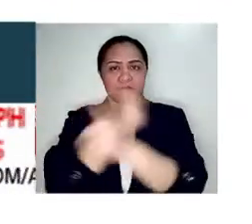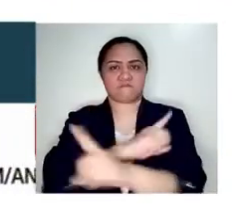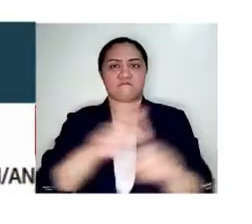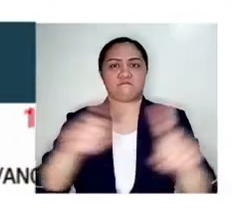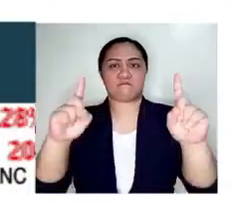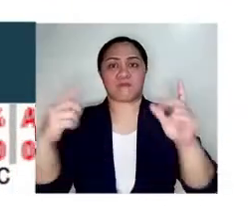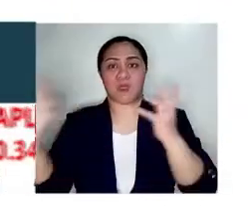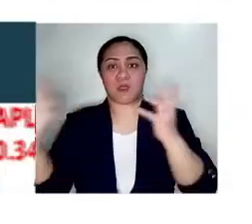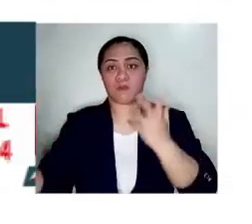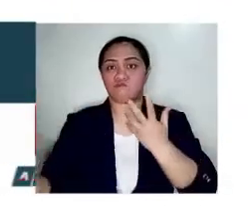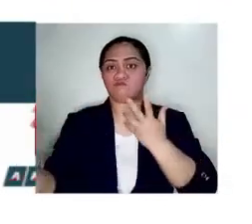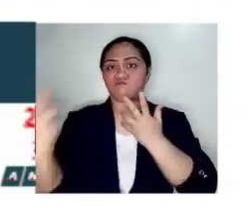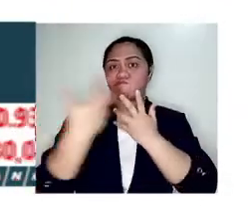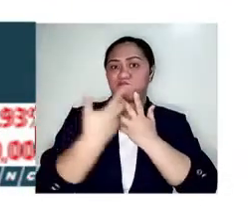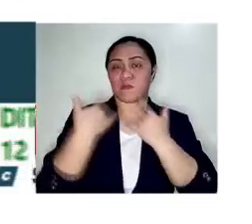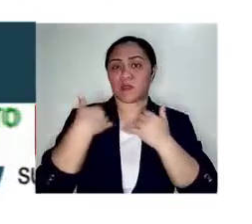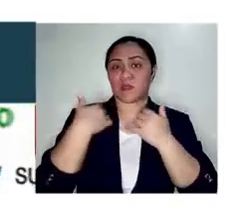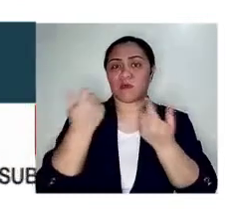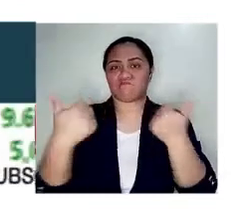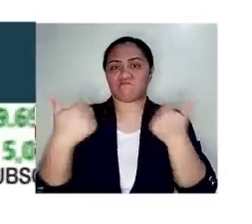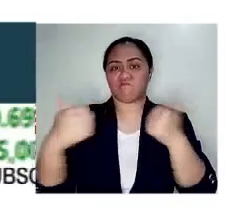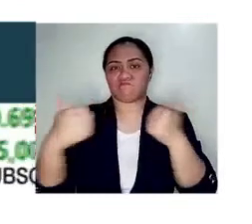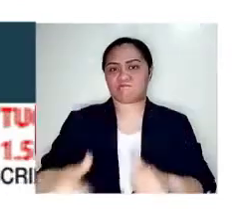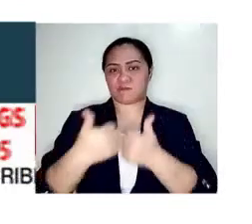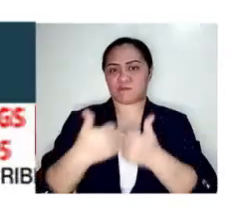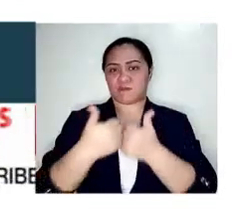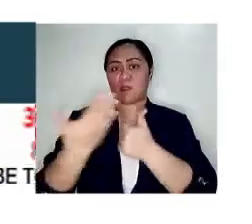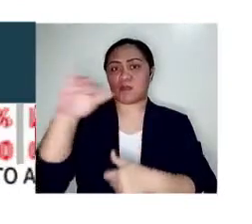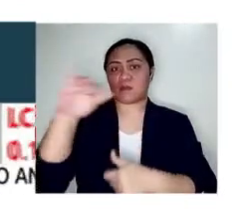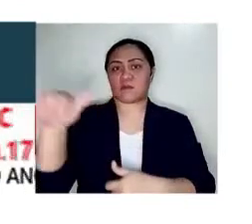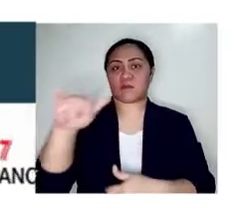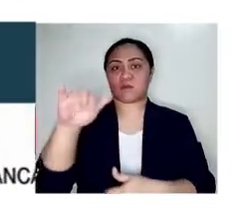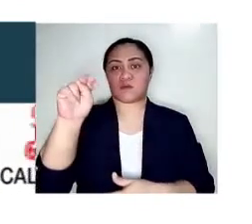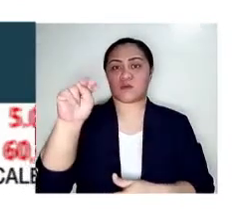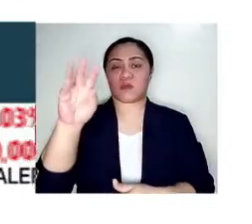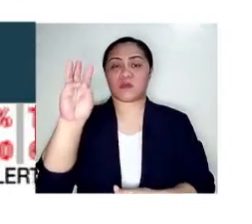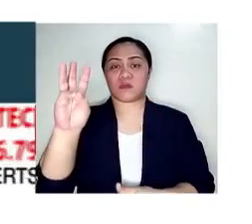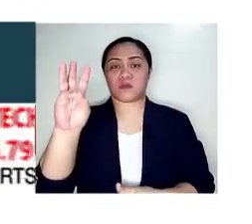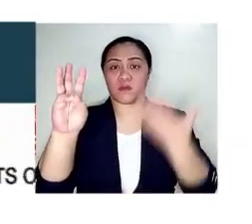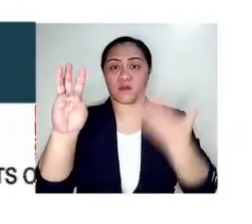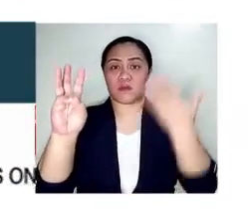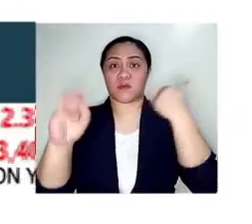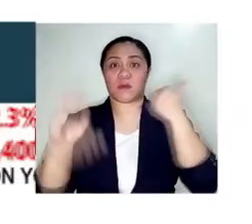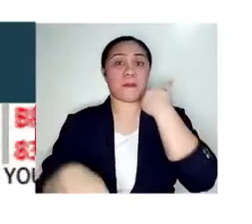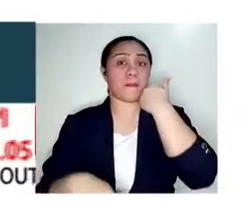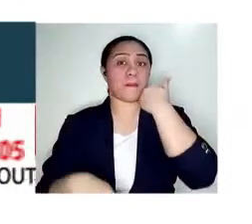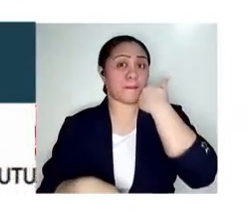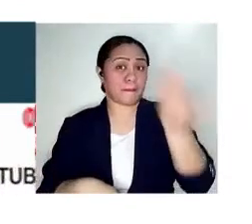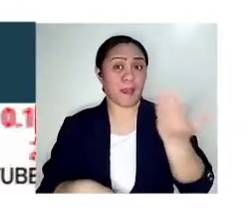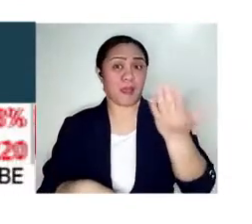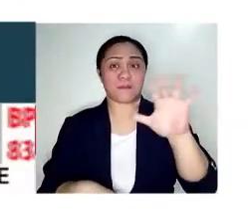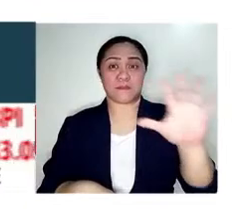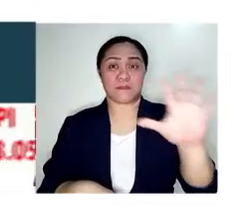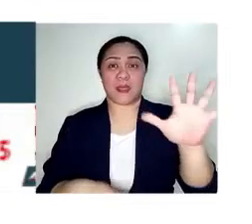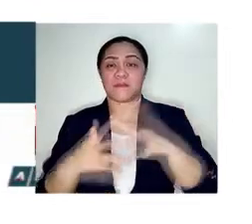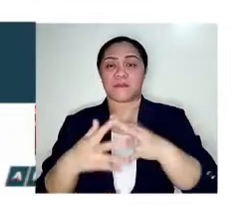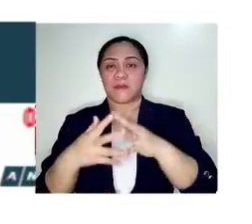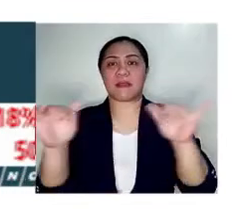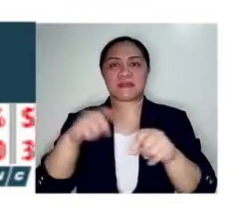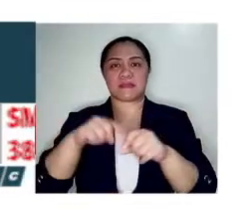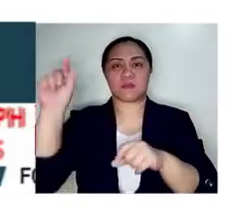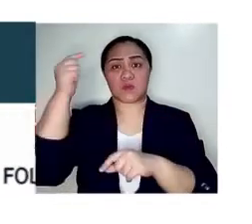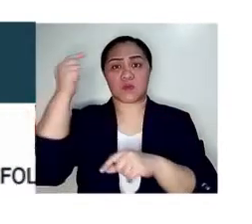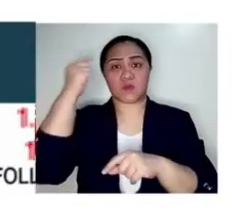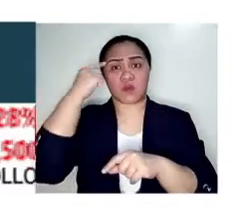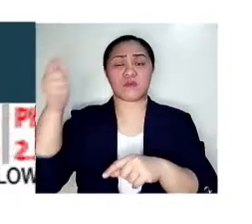was challenged heavily in January 6th that cost the lives of 5 Americans right there in that same building at the U.S. Capitol. And just watching the reaction